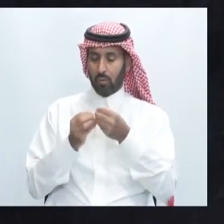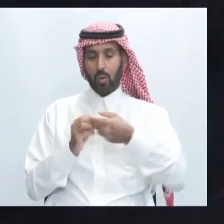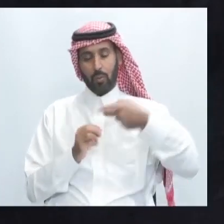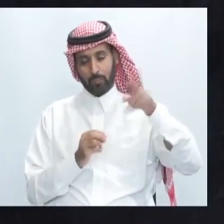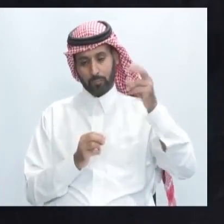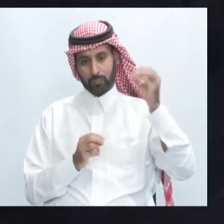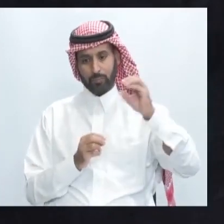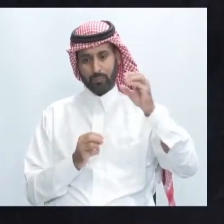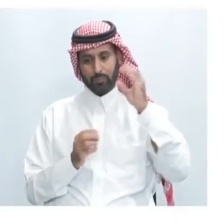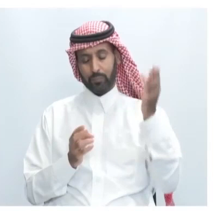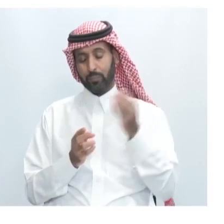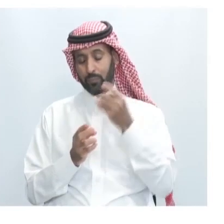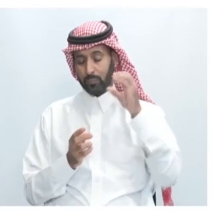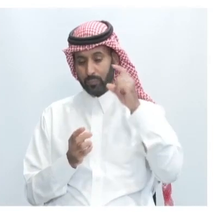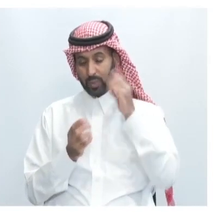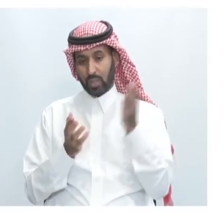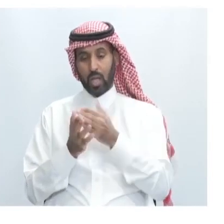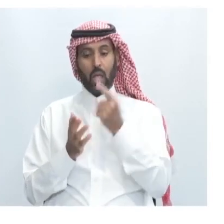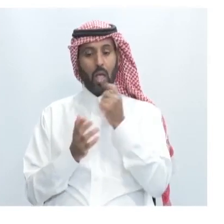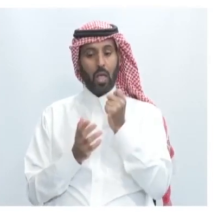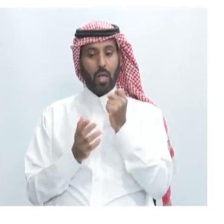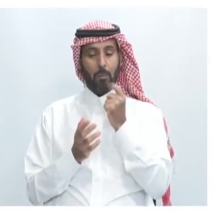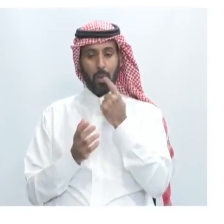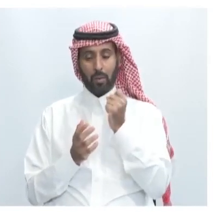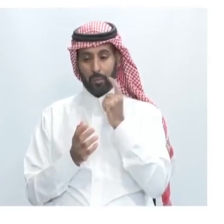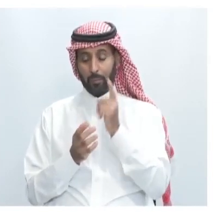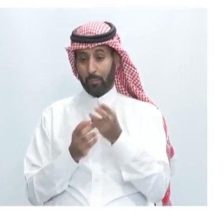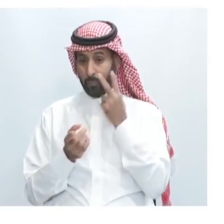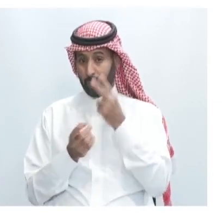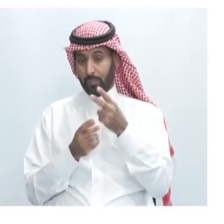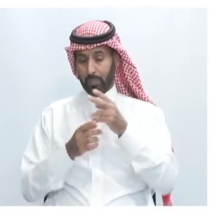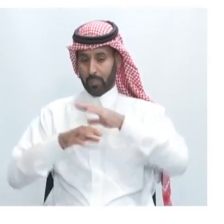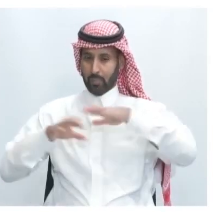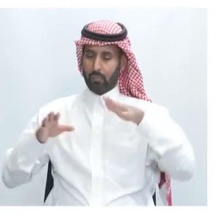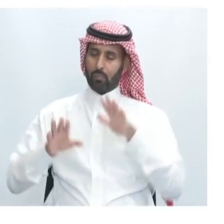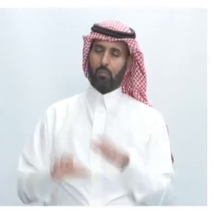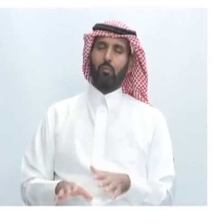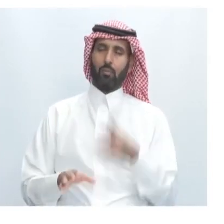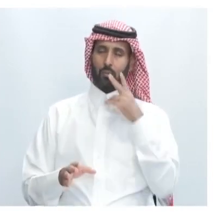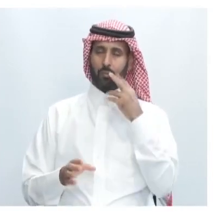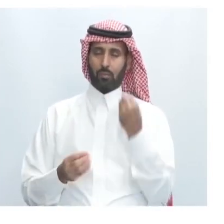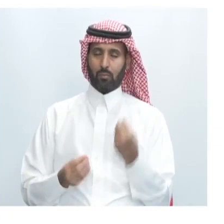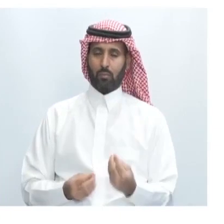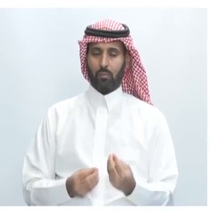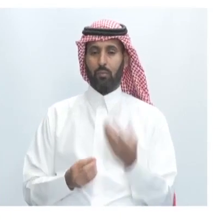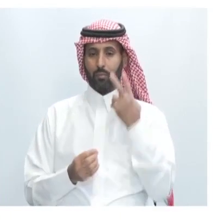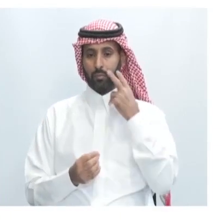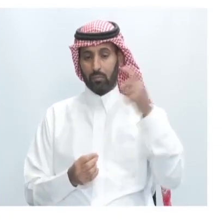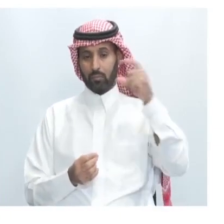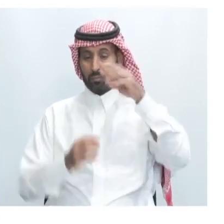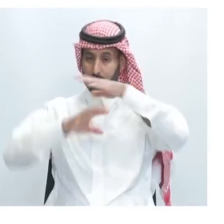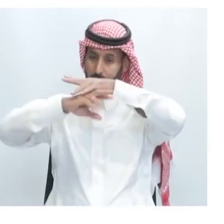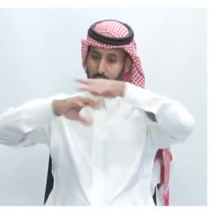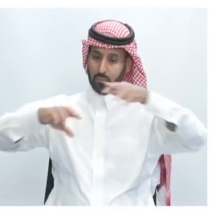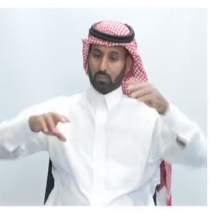blue? Yes, that's correct. Blue is a calming color. Blue makes you calm down. Unlike the